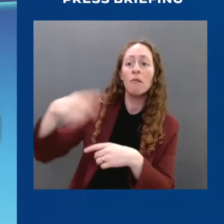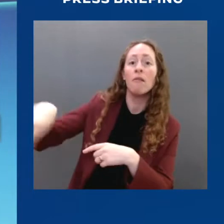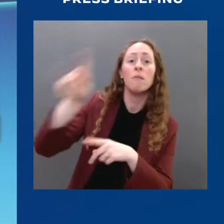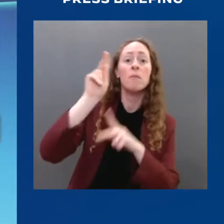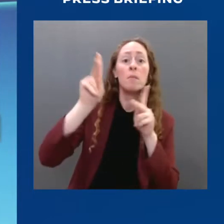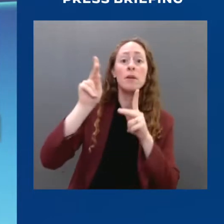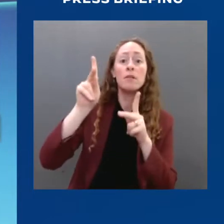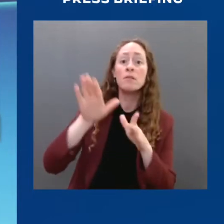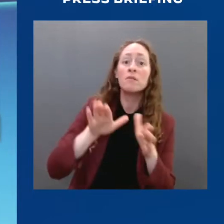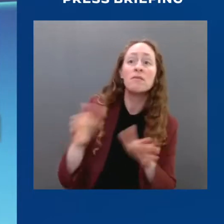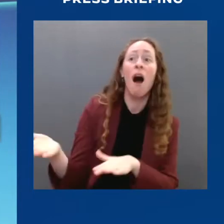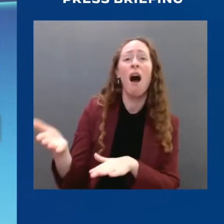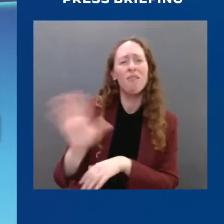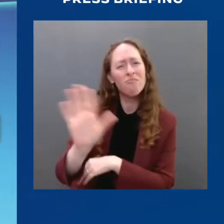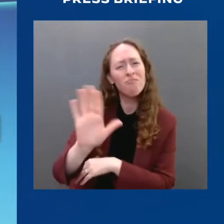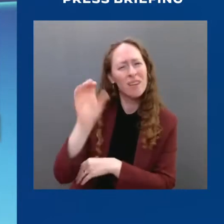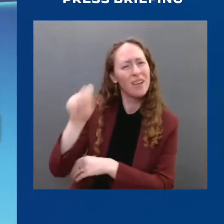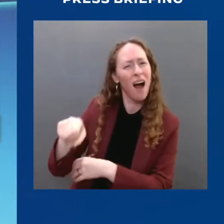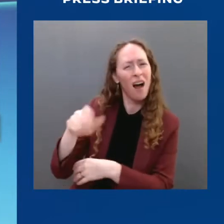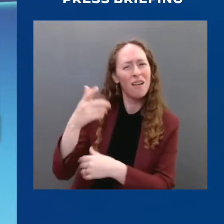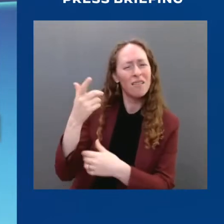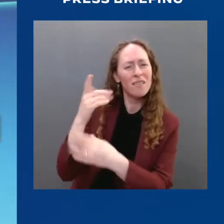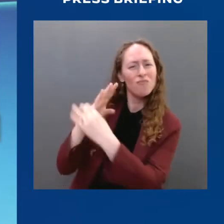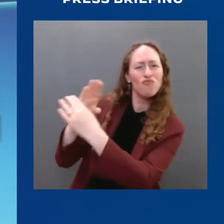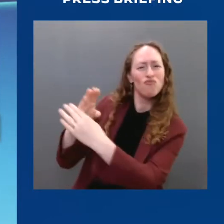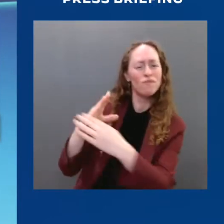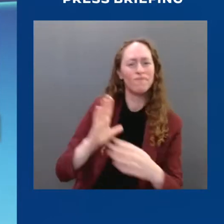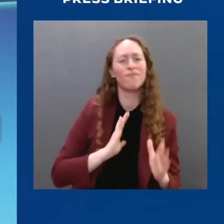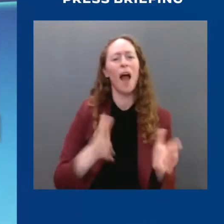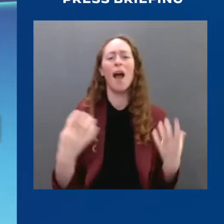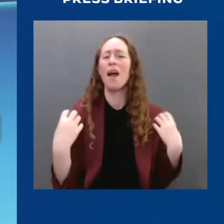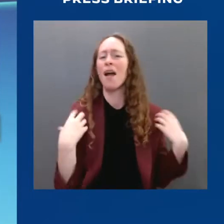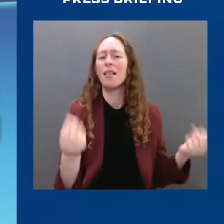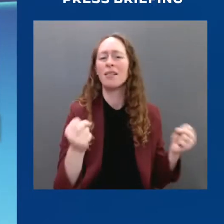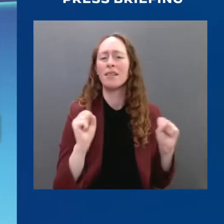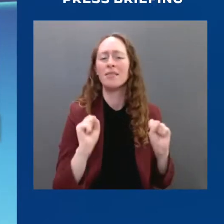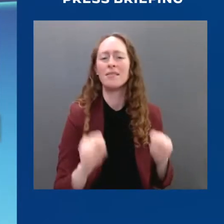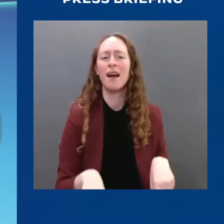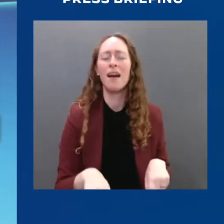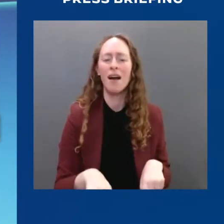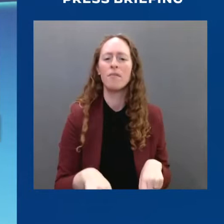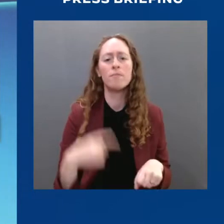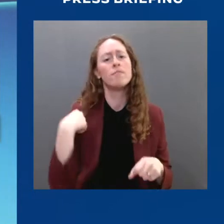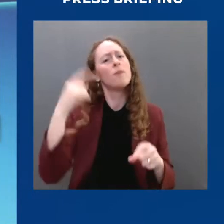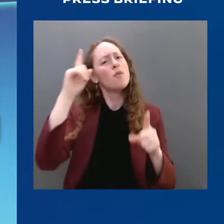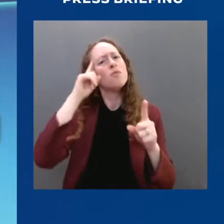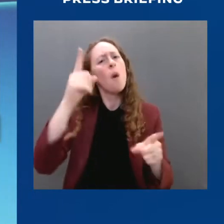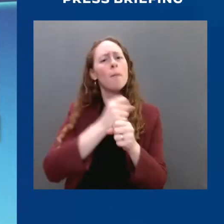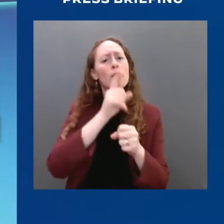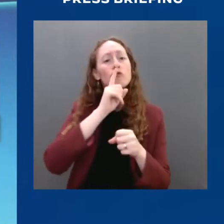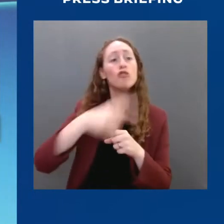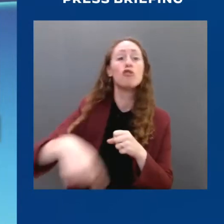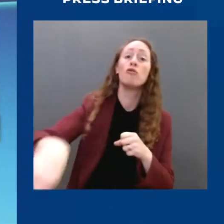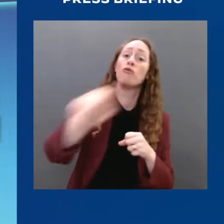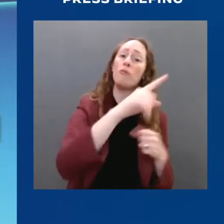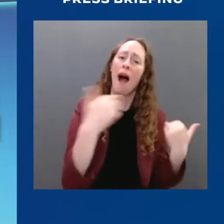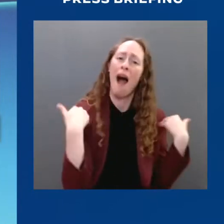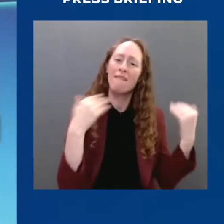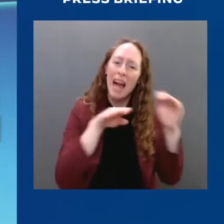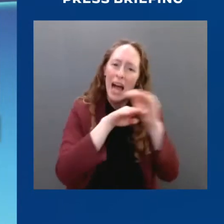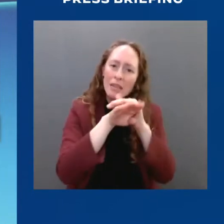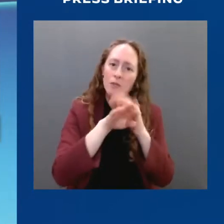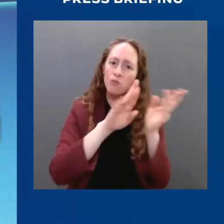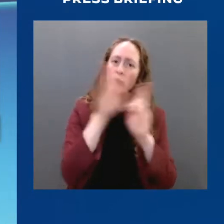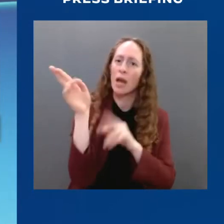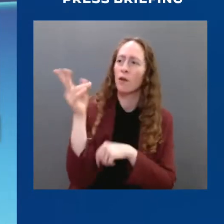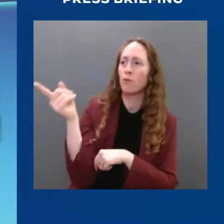Americans continue to have easy and convenient access to these tools. We're going to continue mobilizing the entire federal